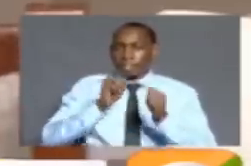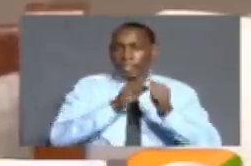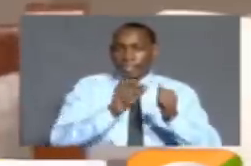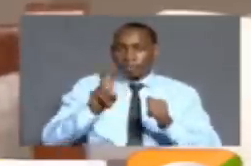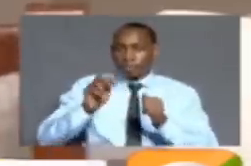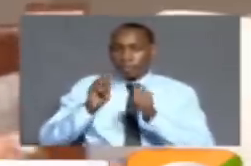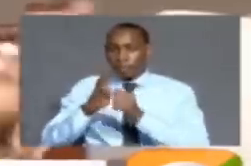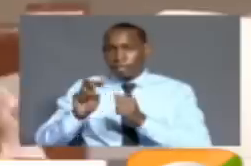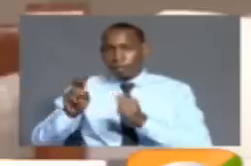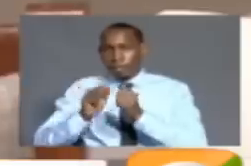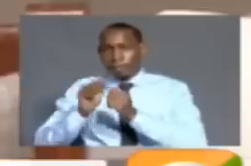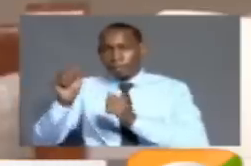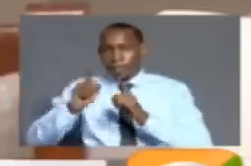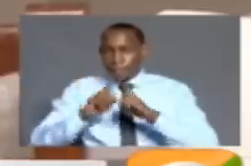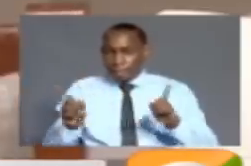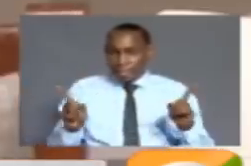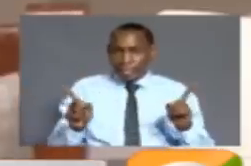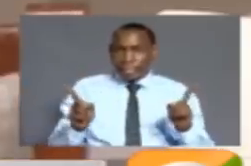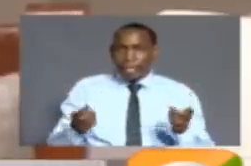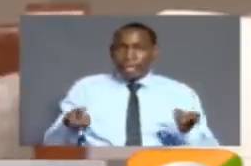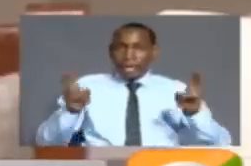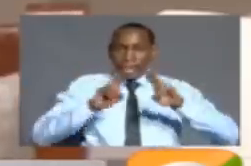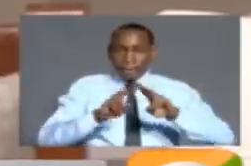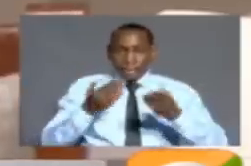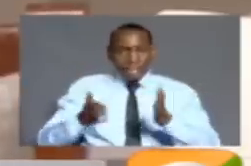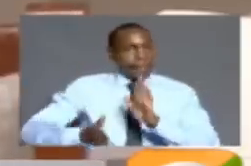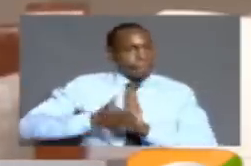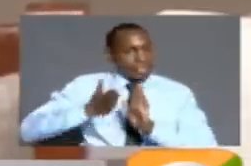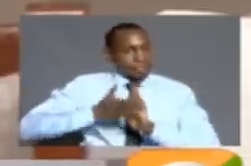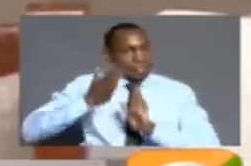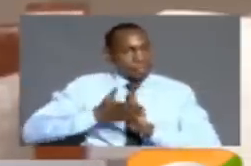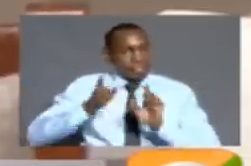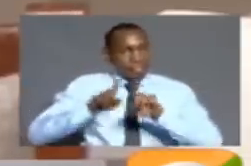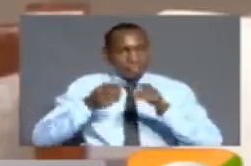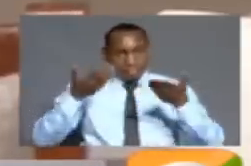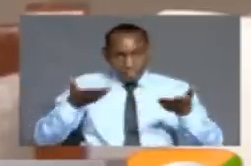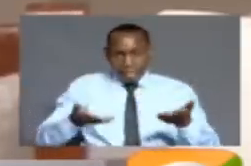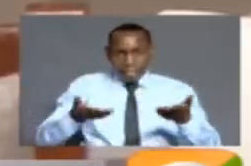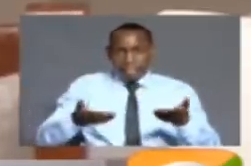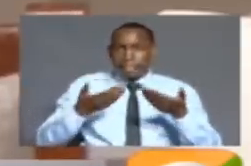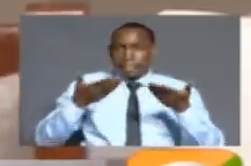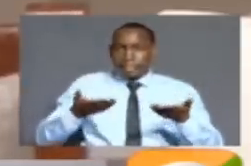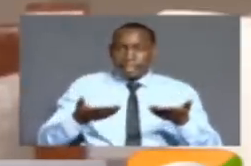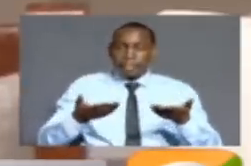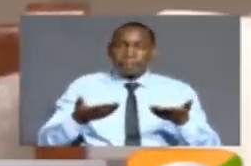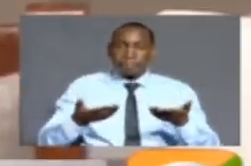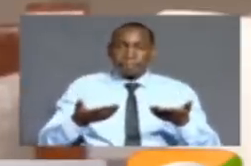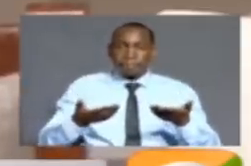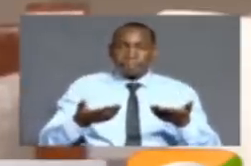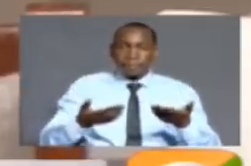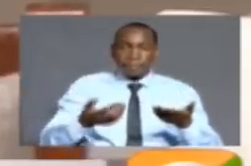2014, 2015. But if this is happening real time, like they're doing right now, almost, because right now you're looking at